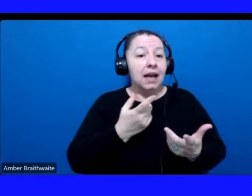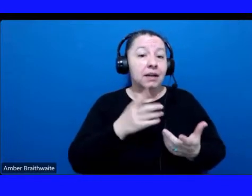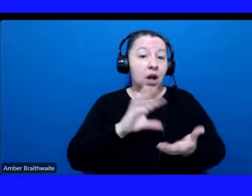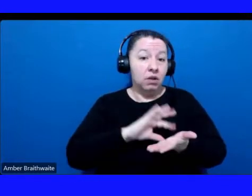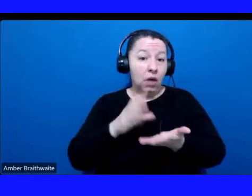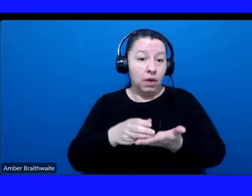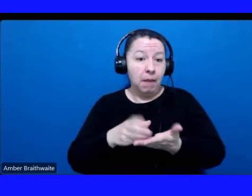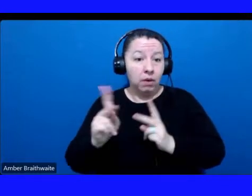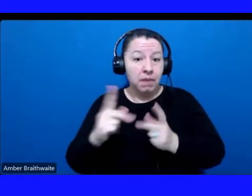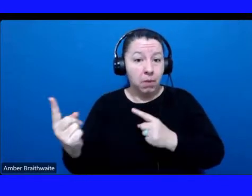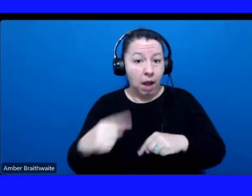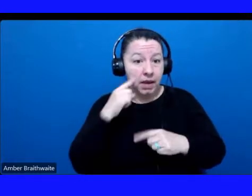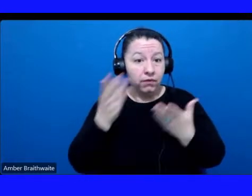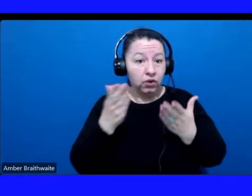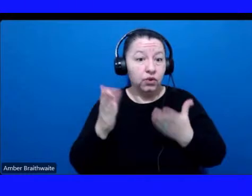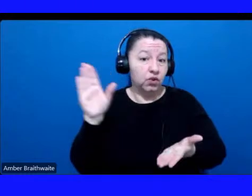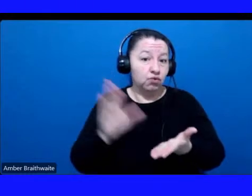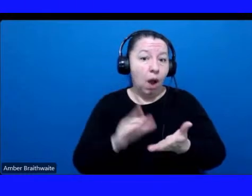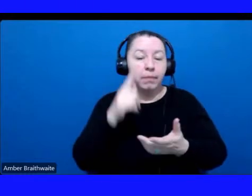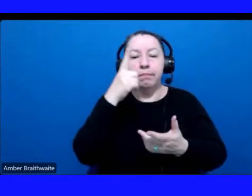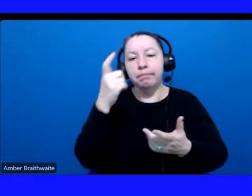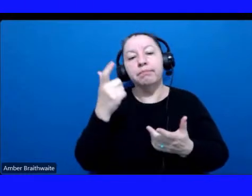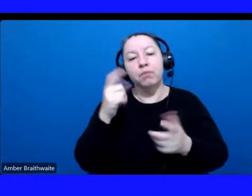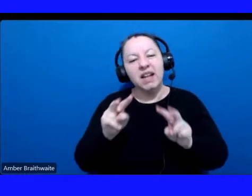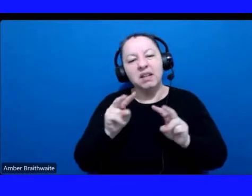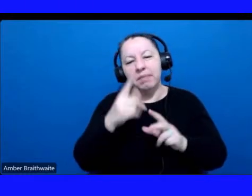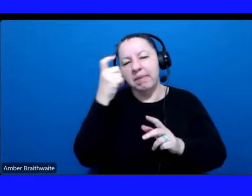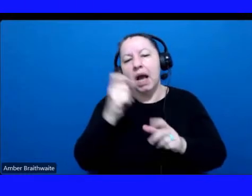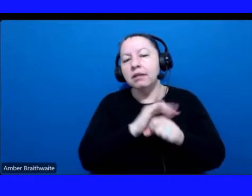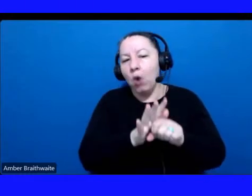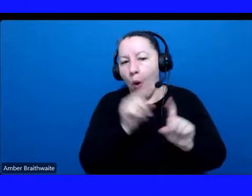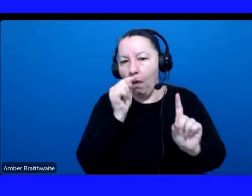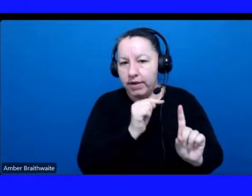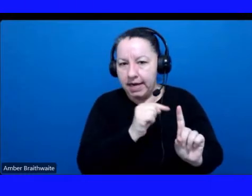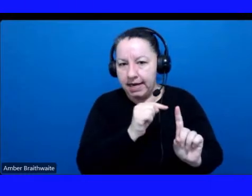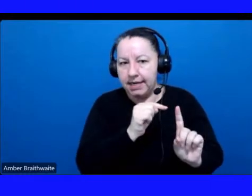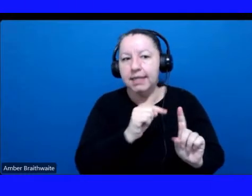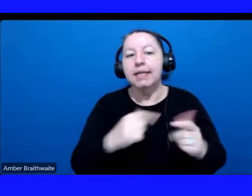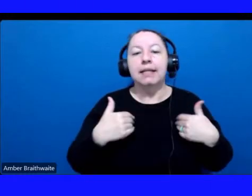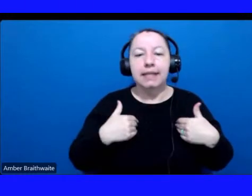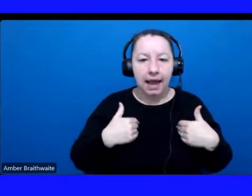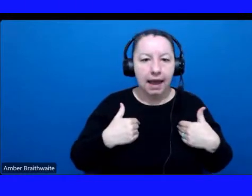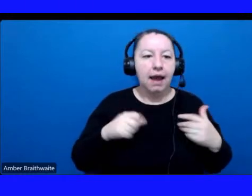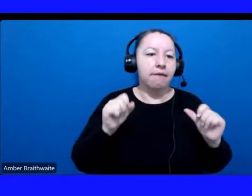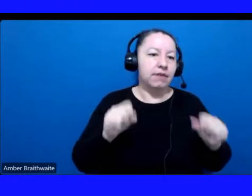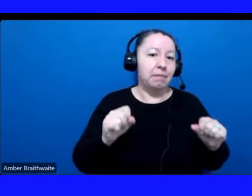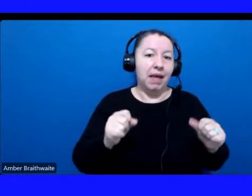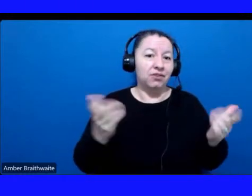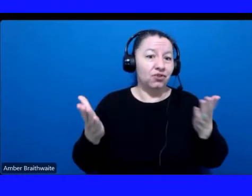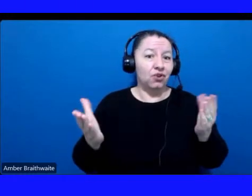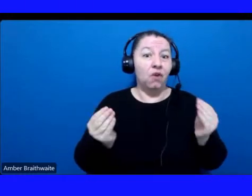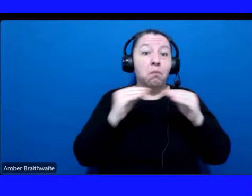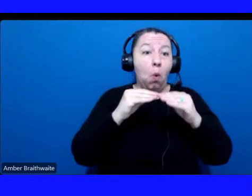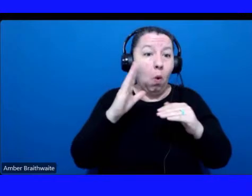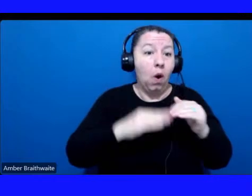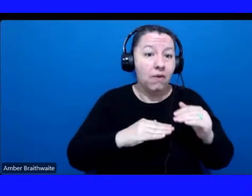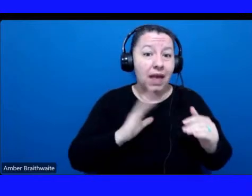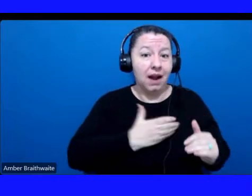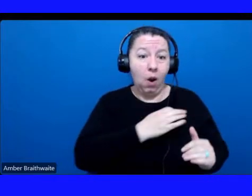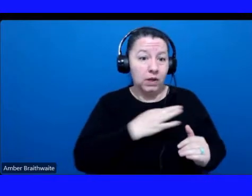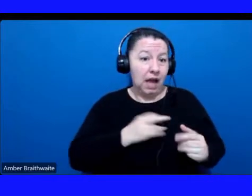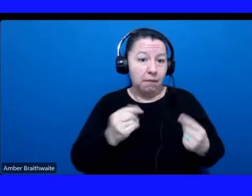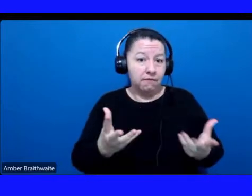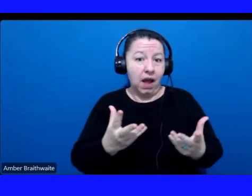ability Yes, at this we do. stage? We are very, yeah. Yes. So there's no variation expected in the budget at this